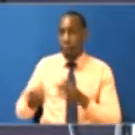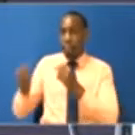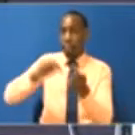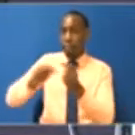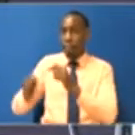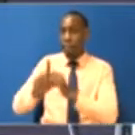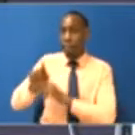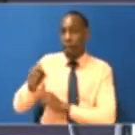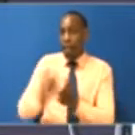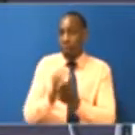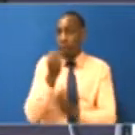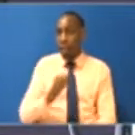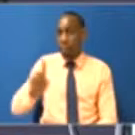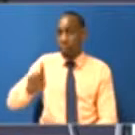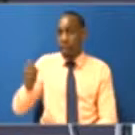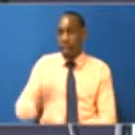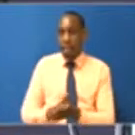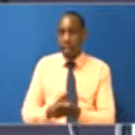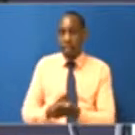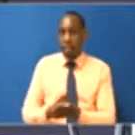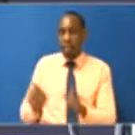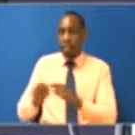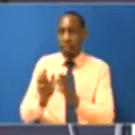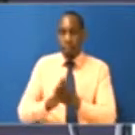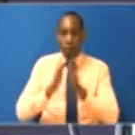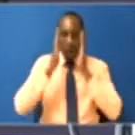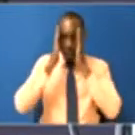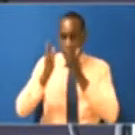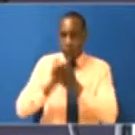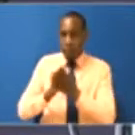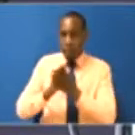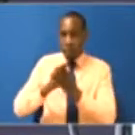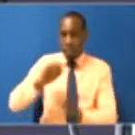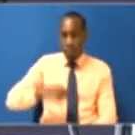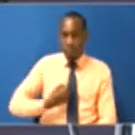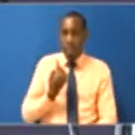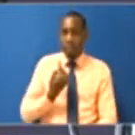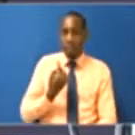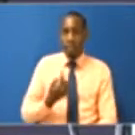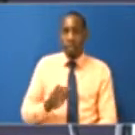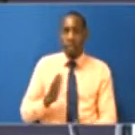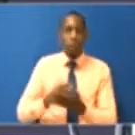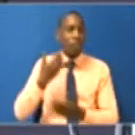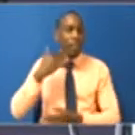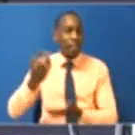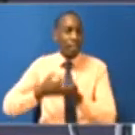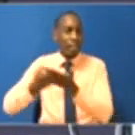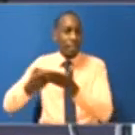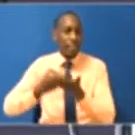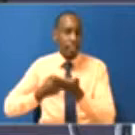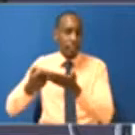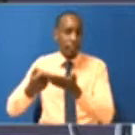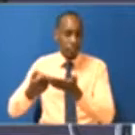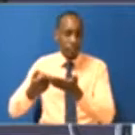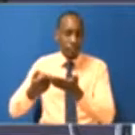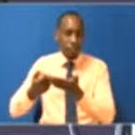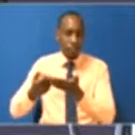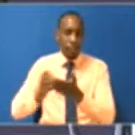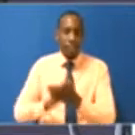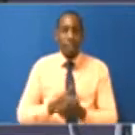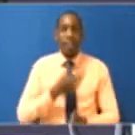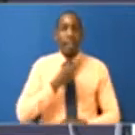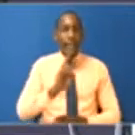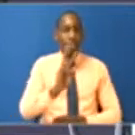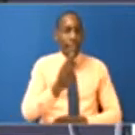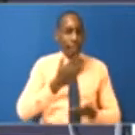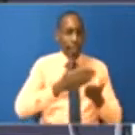each other was shouting at each other and were focusing on themselves and on the other side i hated that debate because it didn't help me i liked